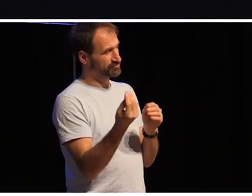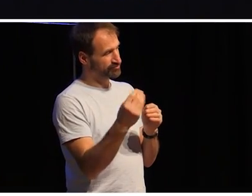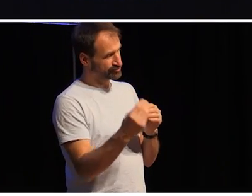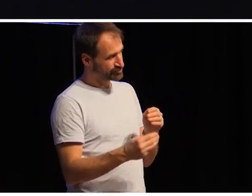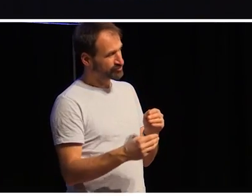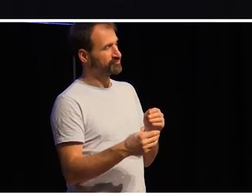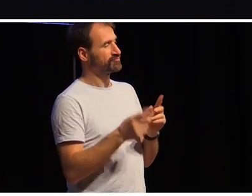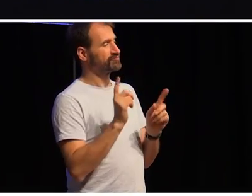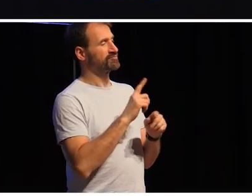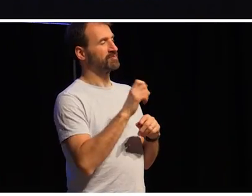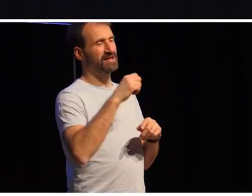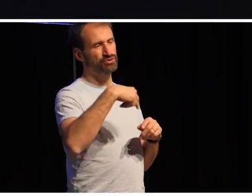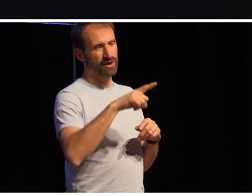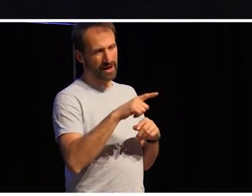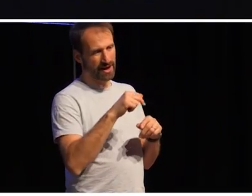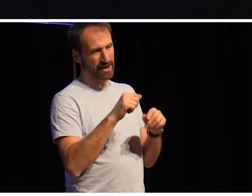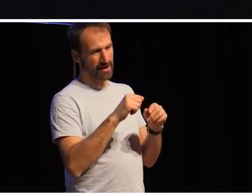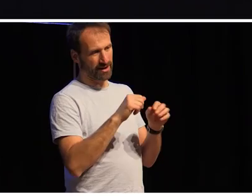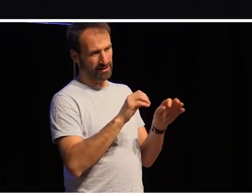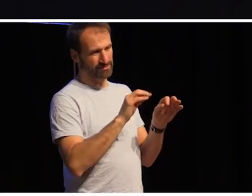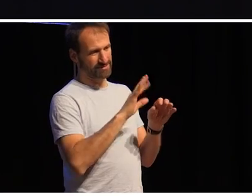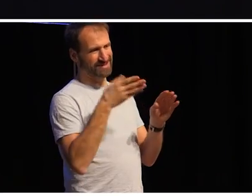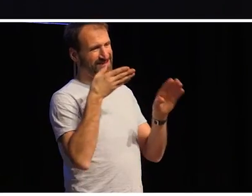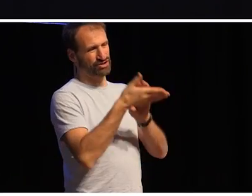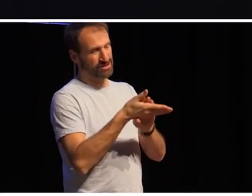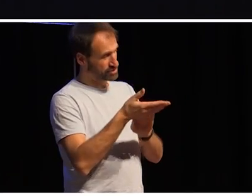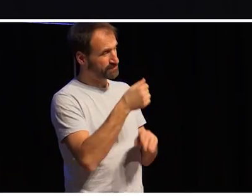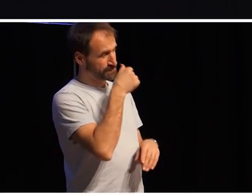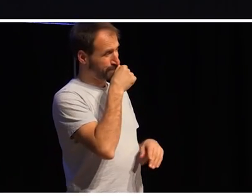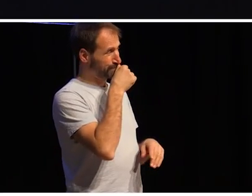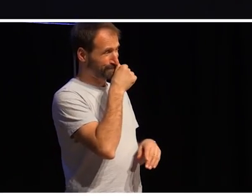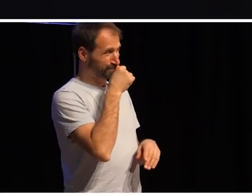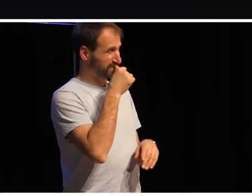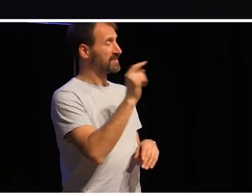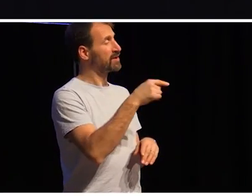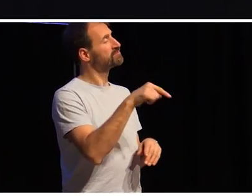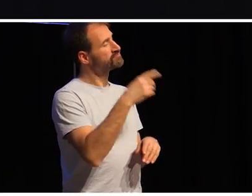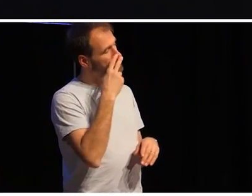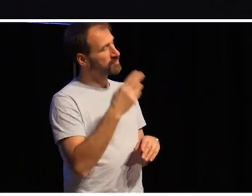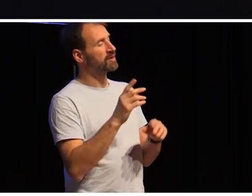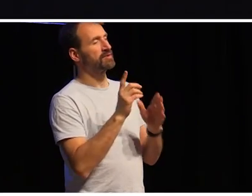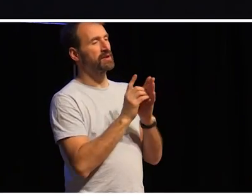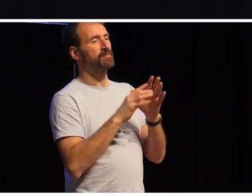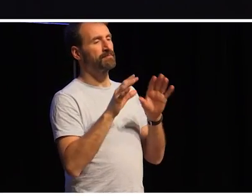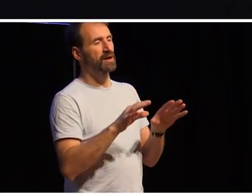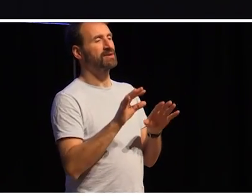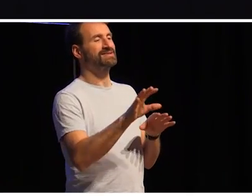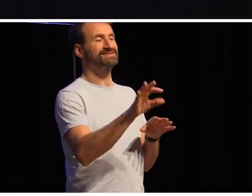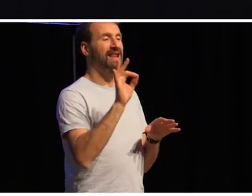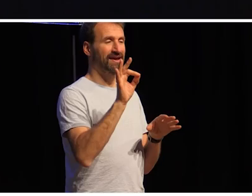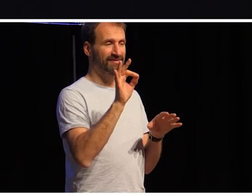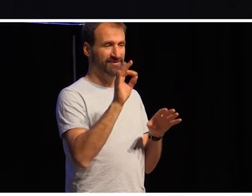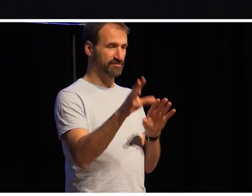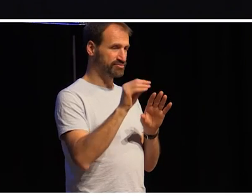SQL injection here. And then we just execute a SQL statement on the database, a select. We get everything into a